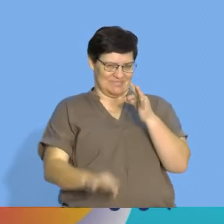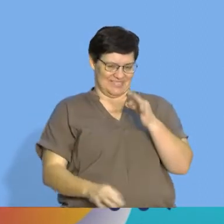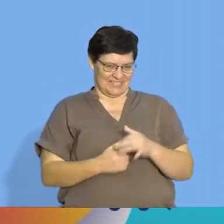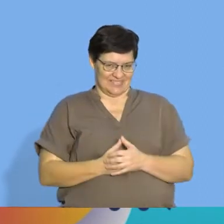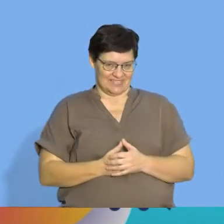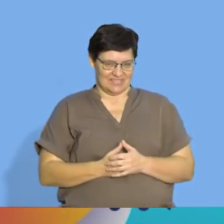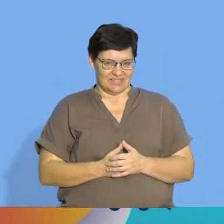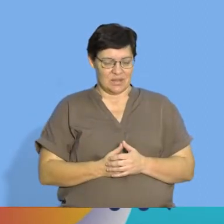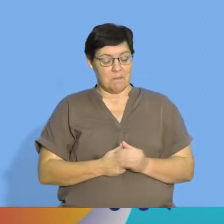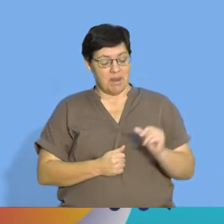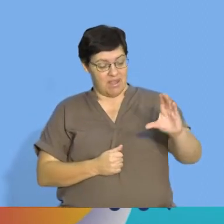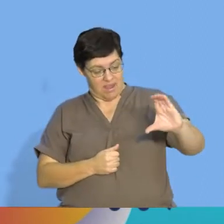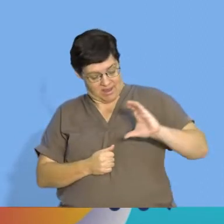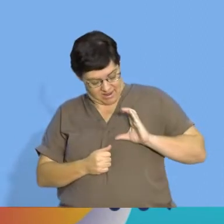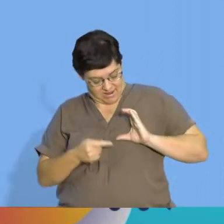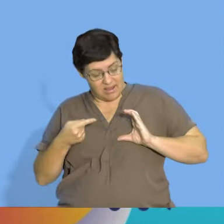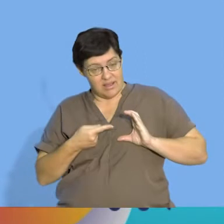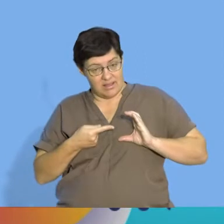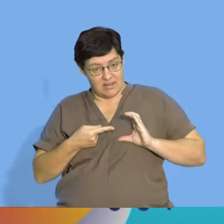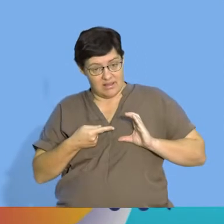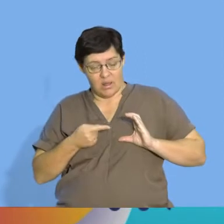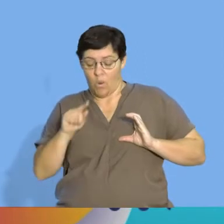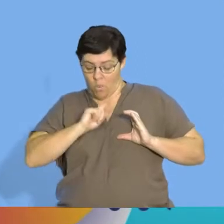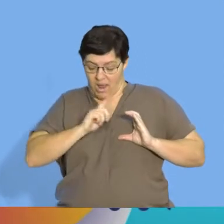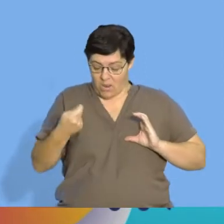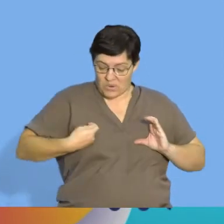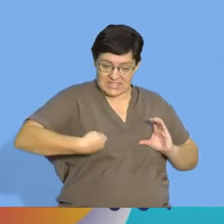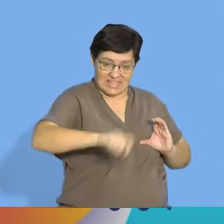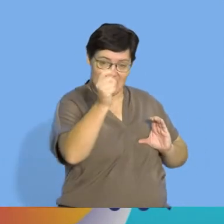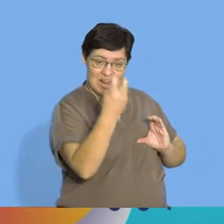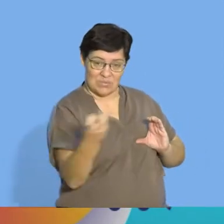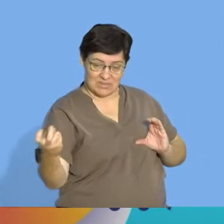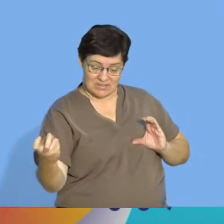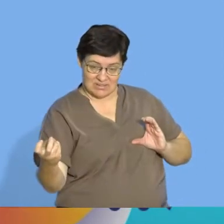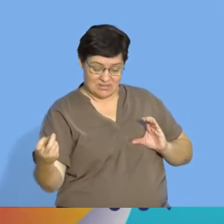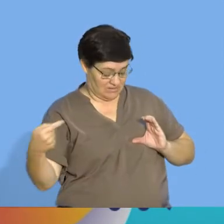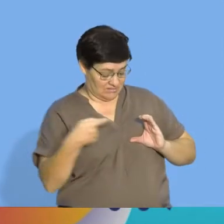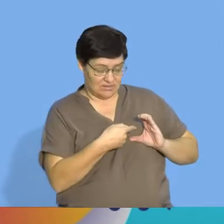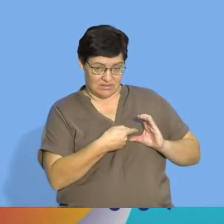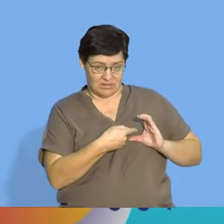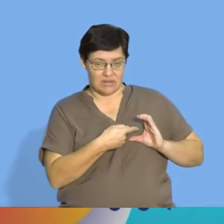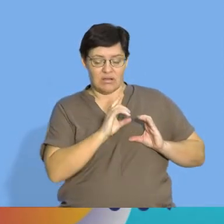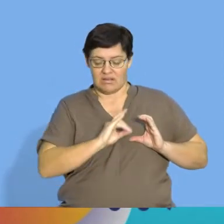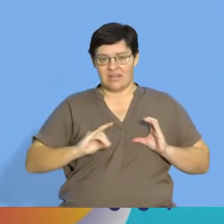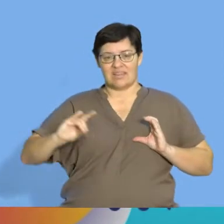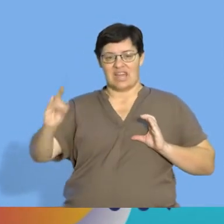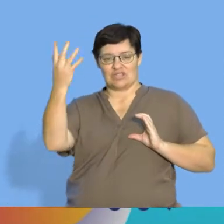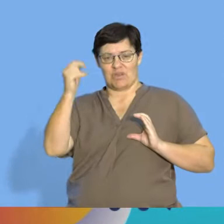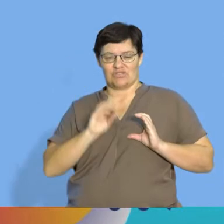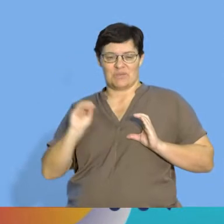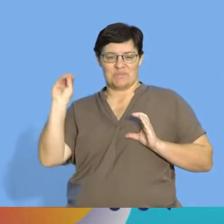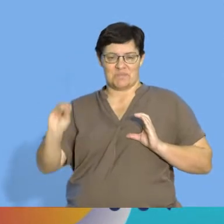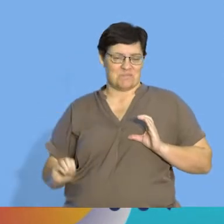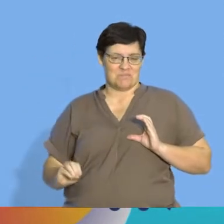simple. The amount that you've received on the disposal of the equipment goes to my cash